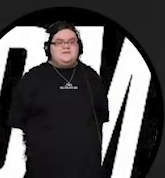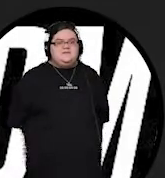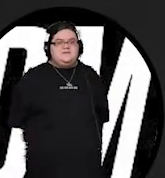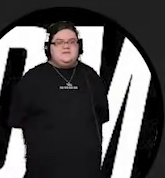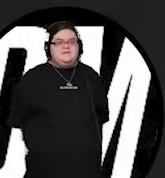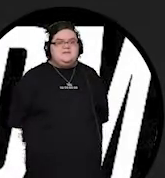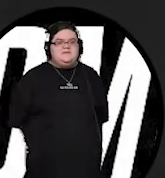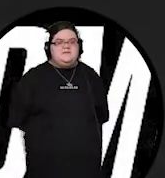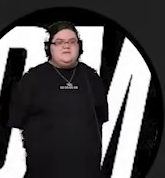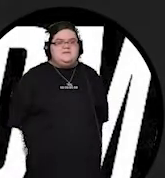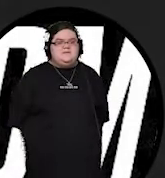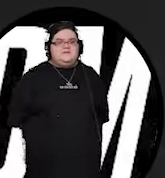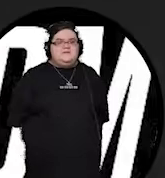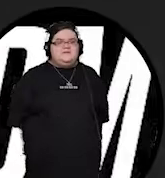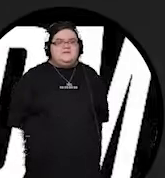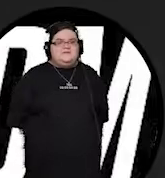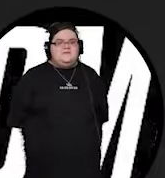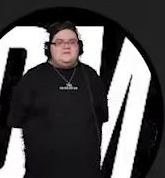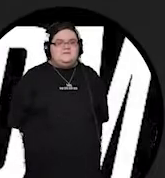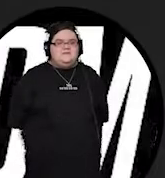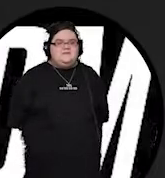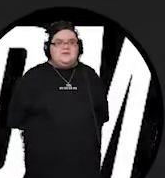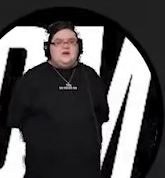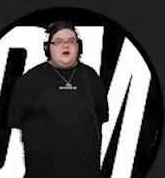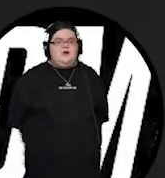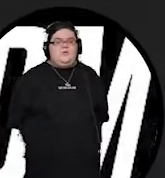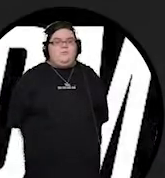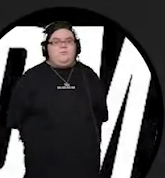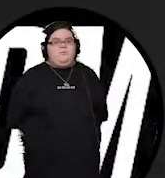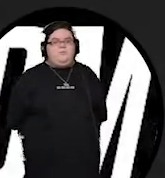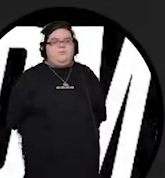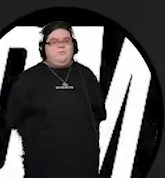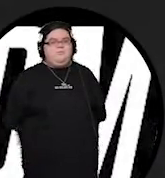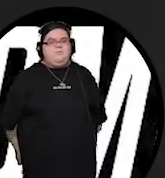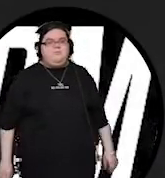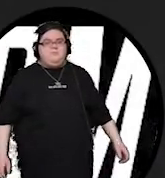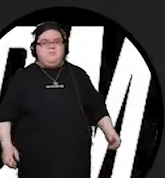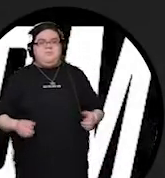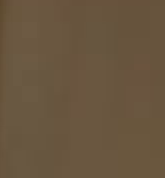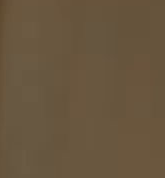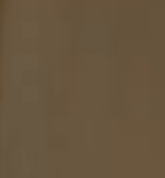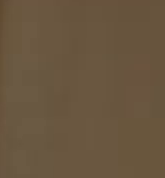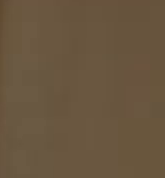things. Oh, that was a foul. Oh, there you go. There we go.